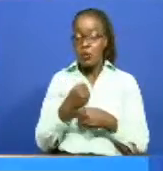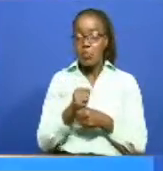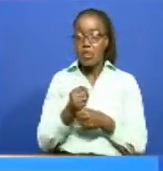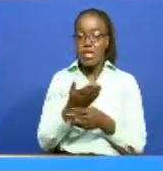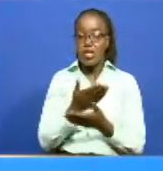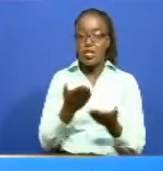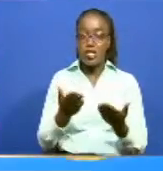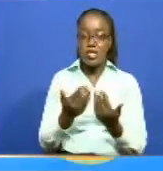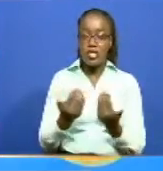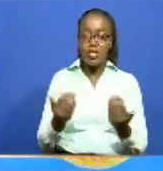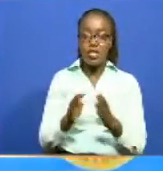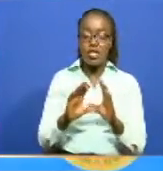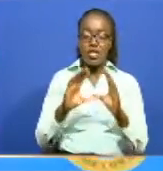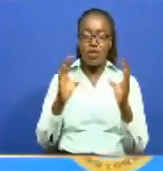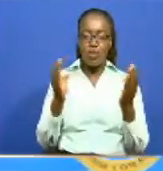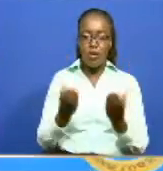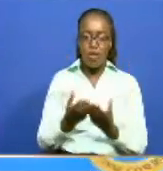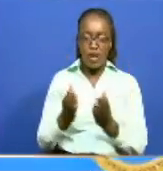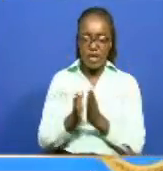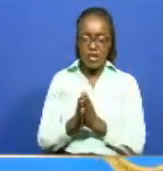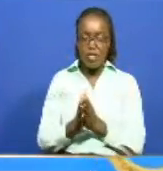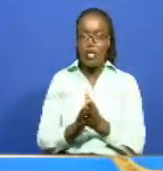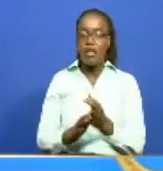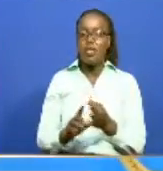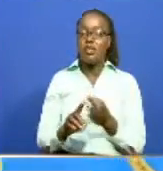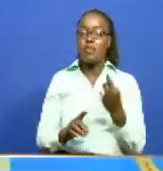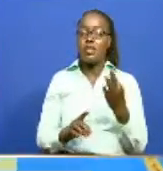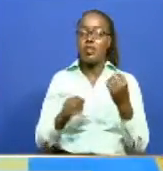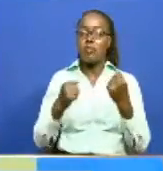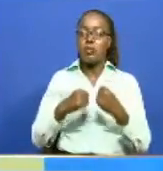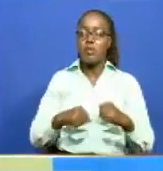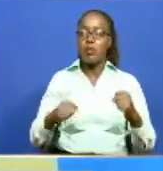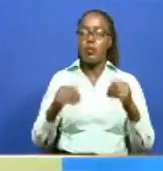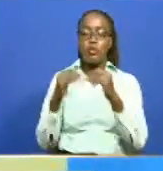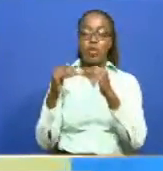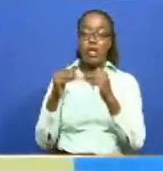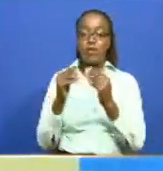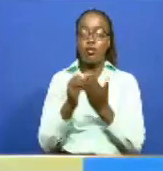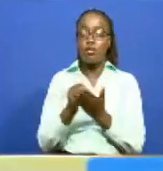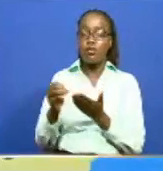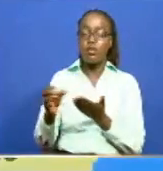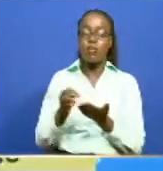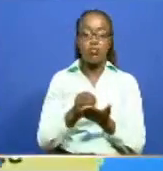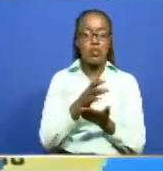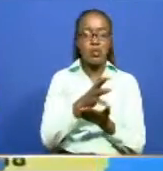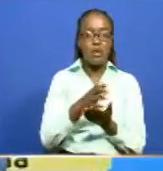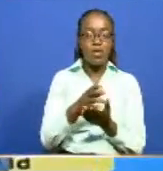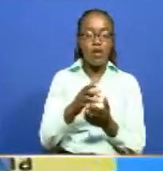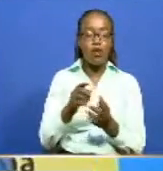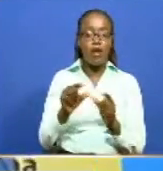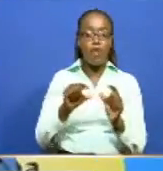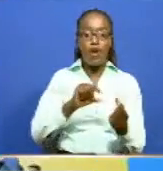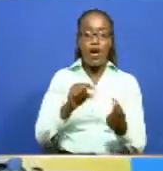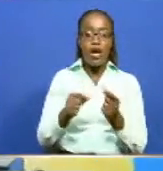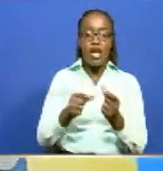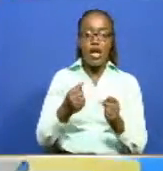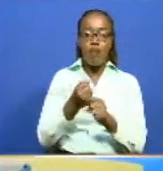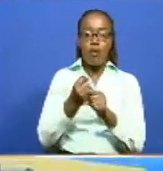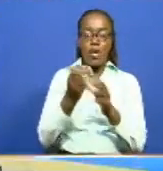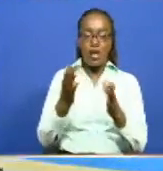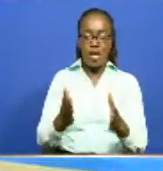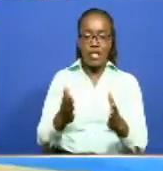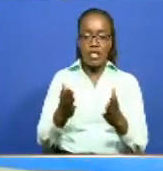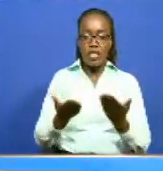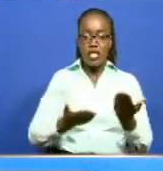the world, challenges when it comes to even being able to adequately deploy all our lab technicians to be able to